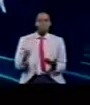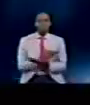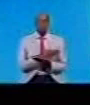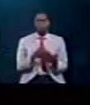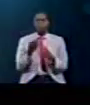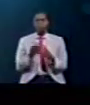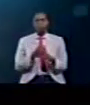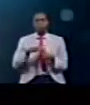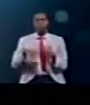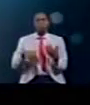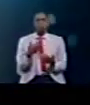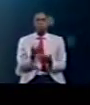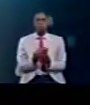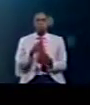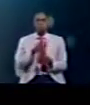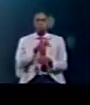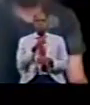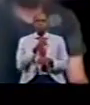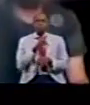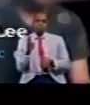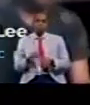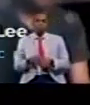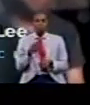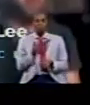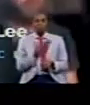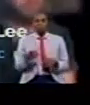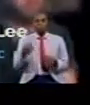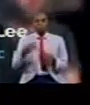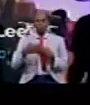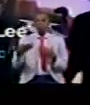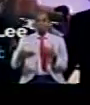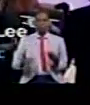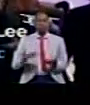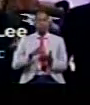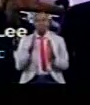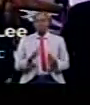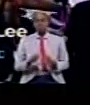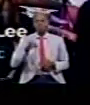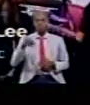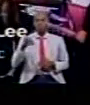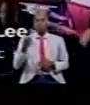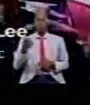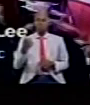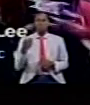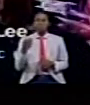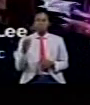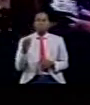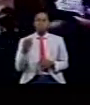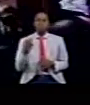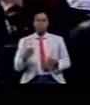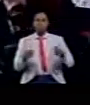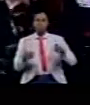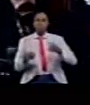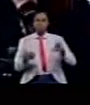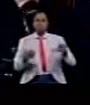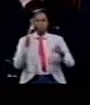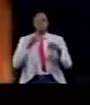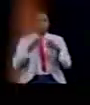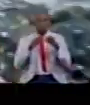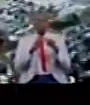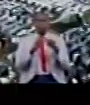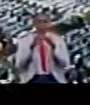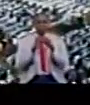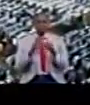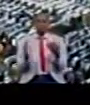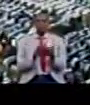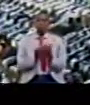to pray as many wives that are like that on our platform, and probably the pastor is enduring